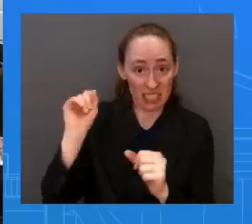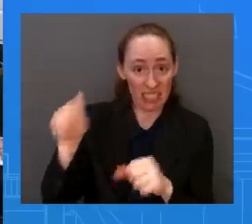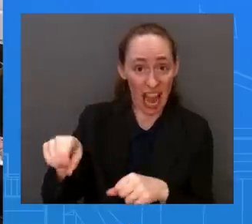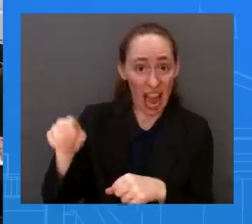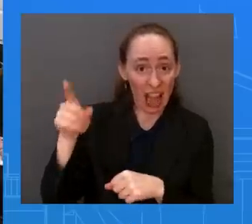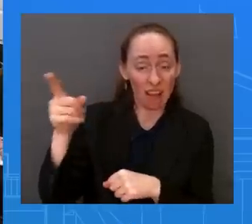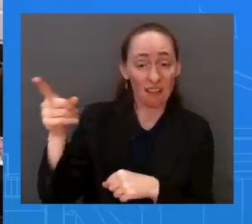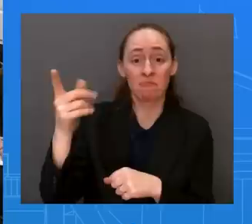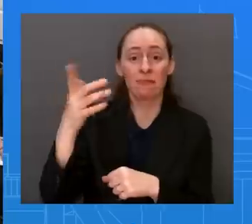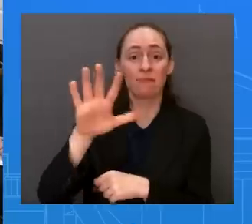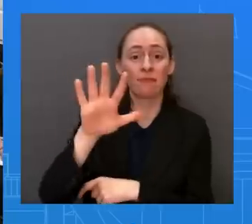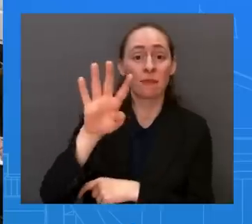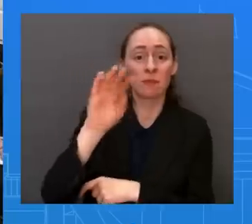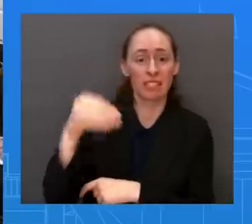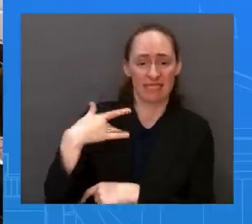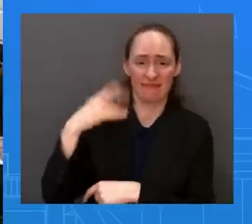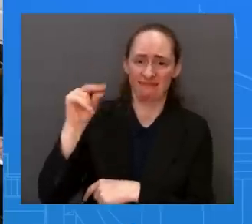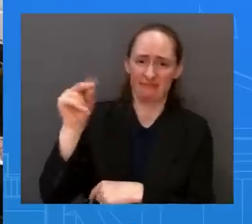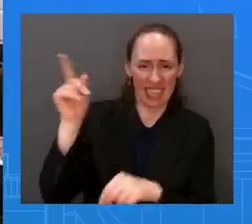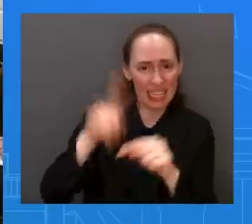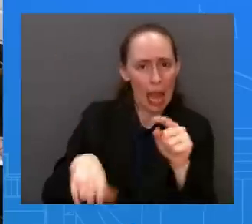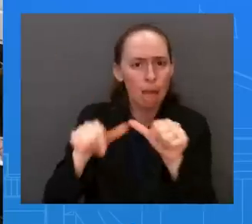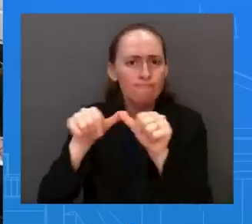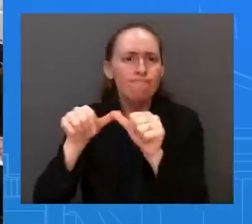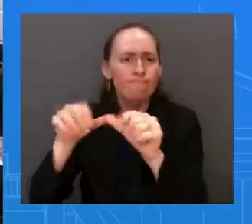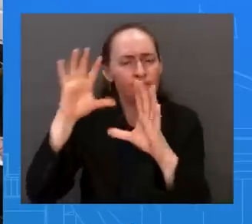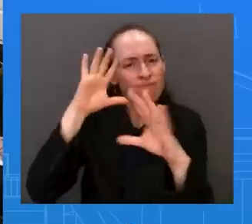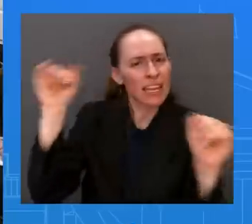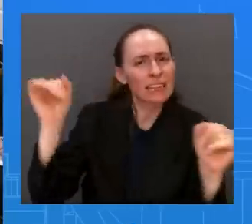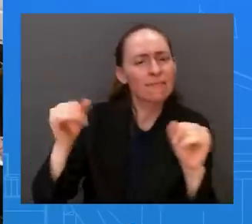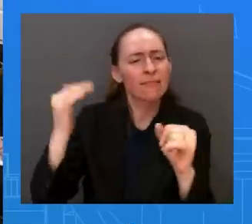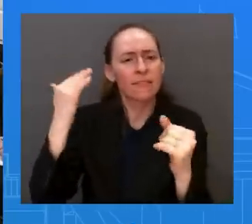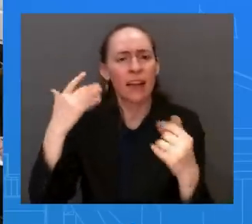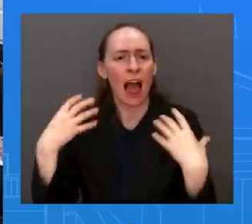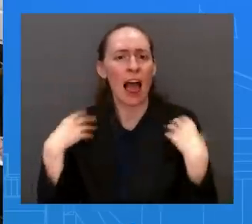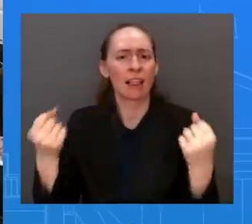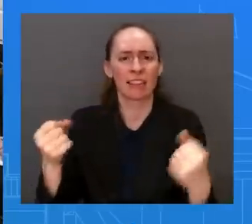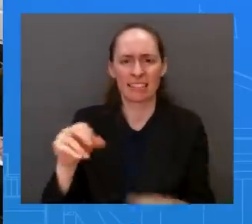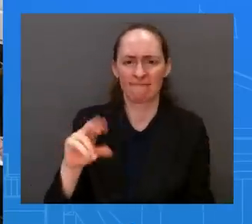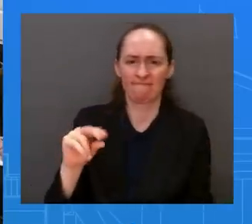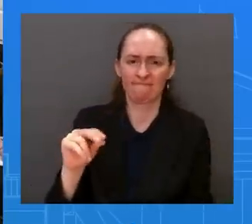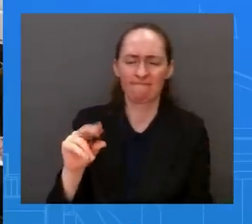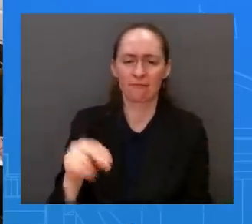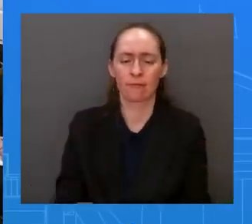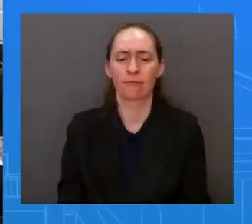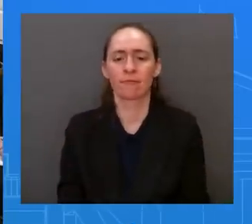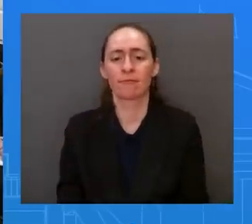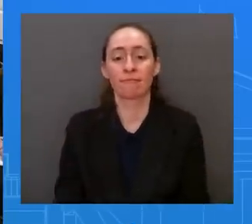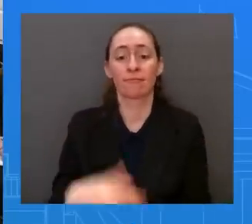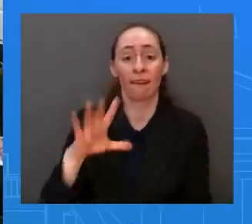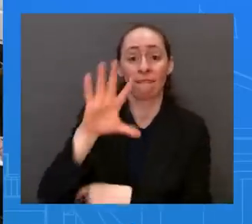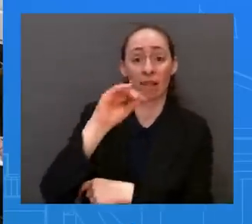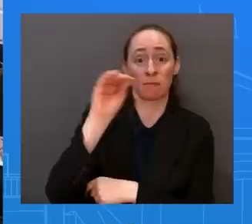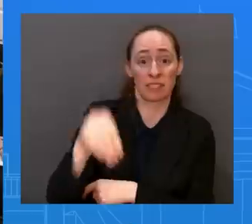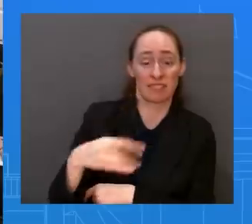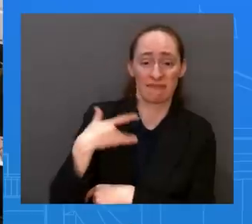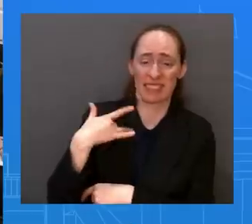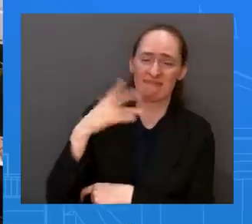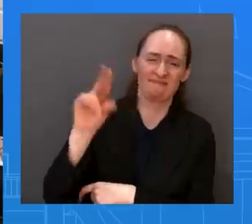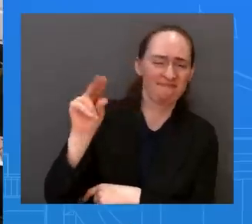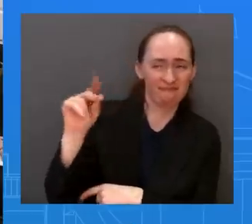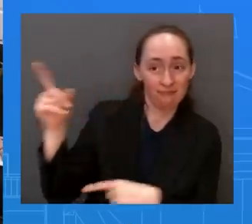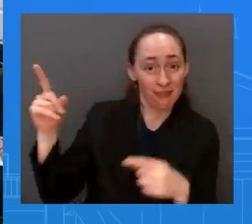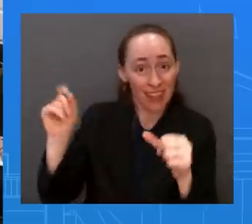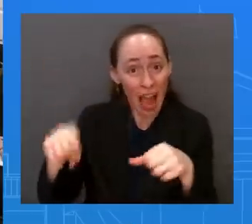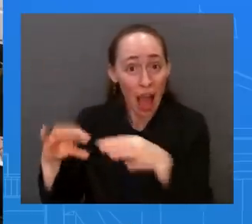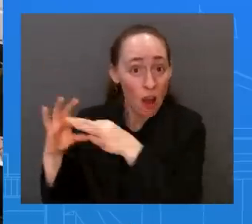country? 23% yes, 50% no. I mean, given that poll, which